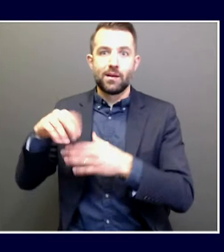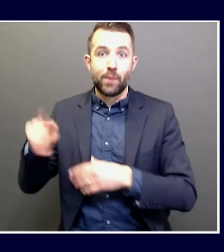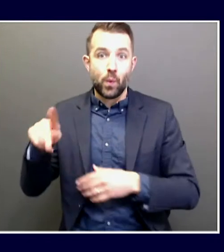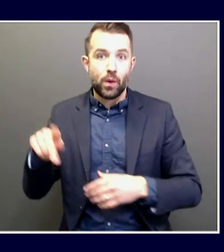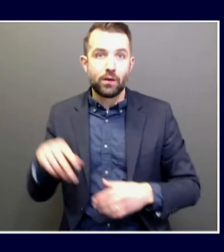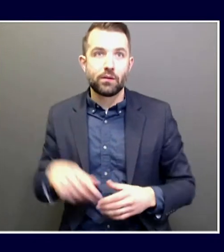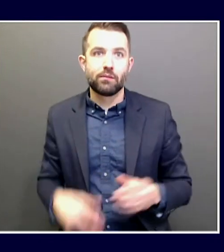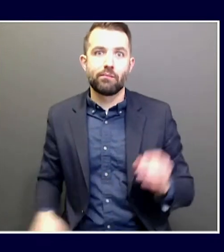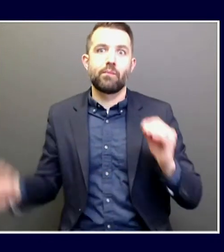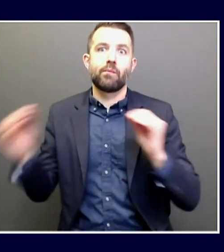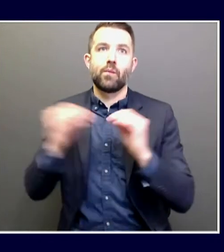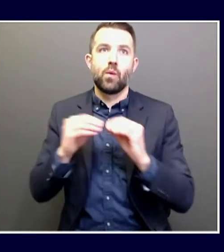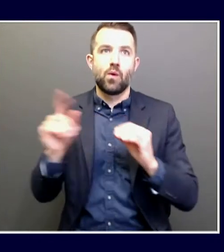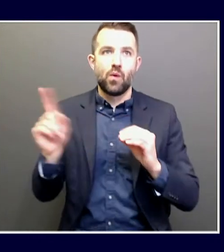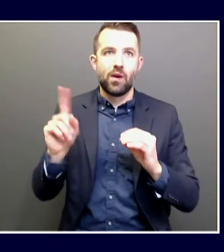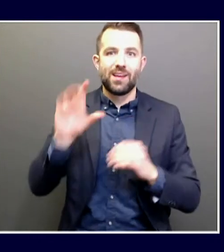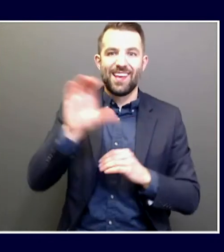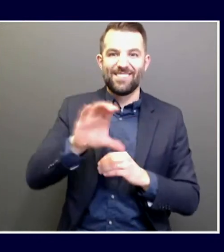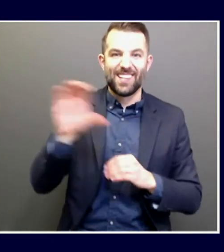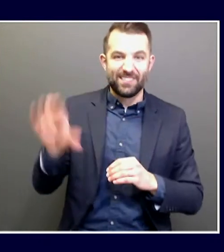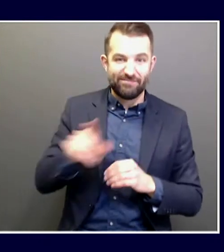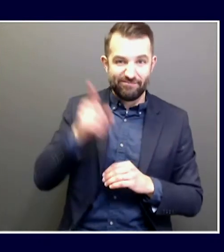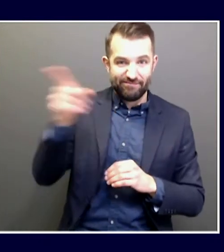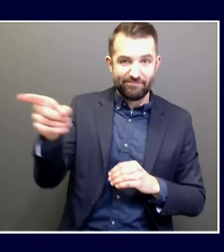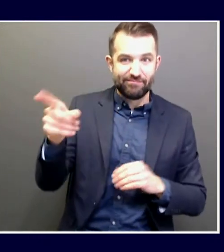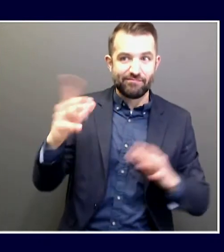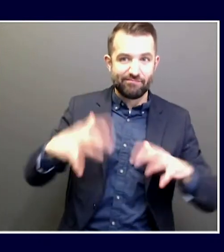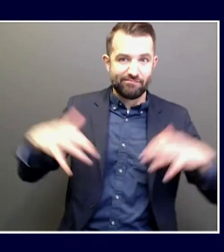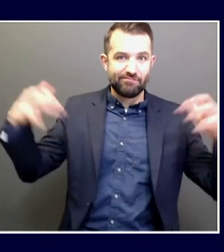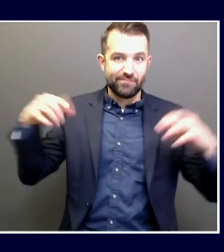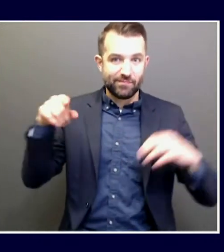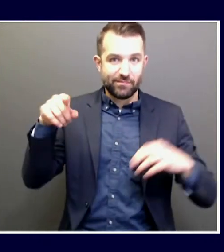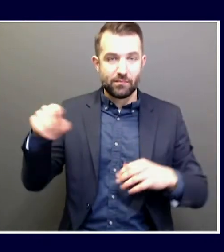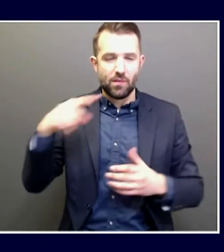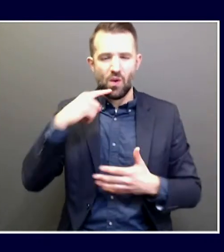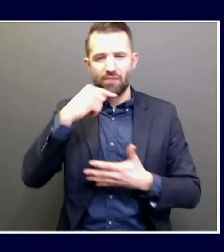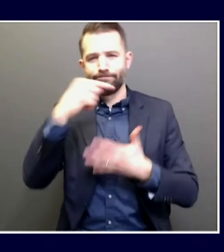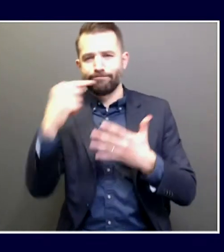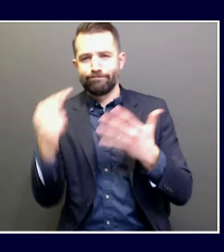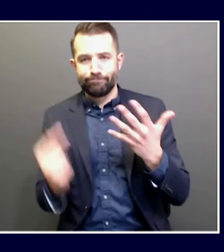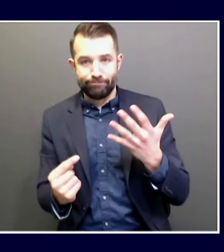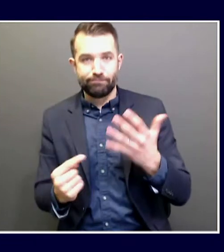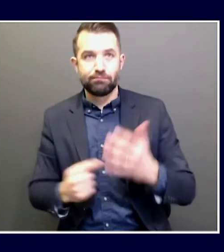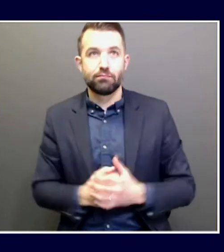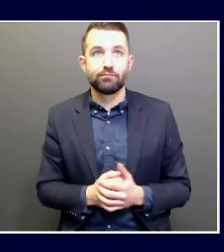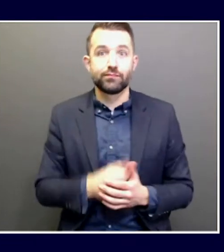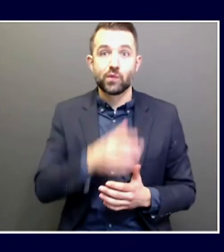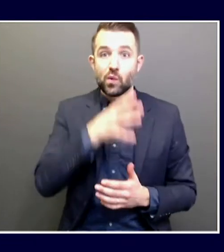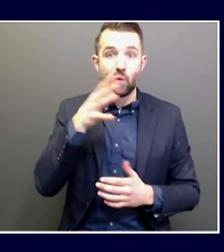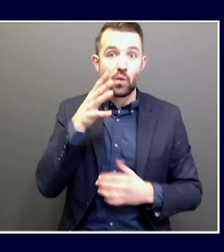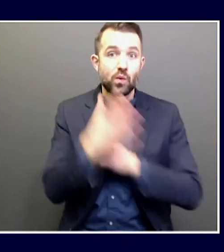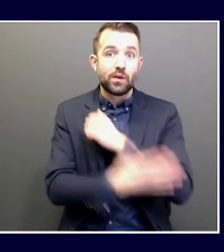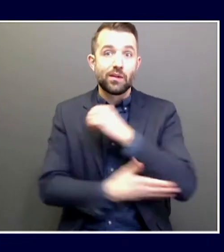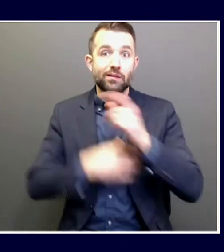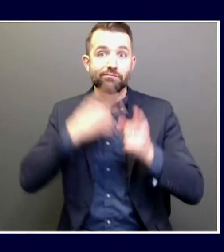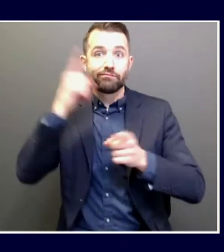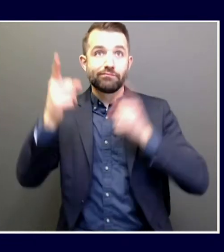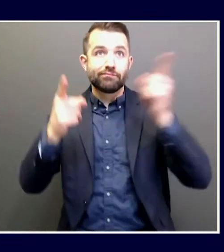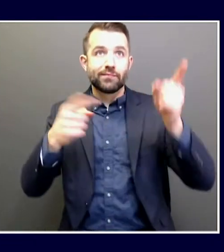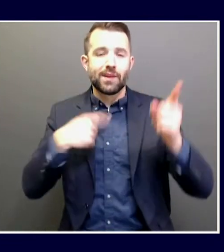cetera. So we're working to expand testing specific to rural areas, Megan. We're continuing to work on